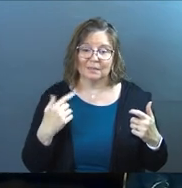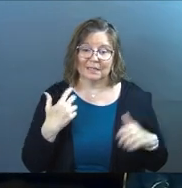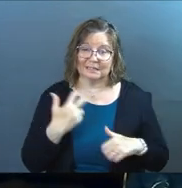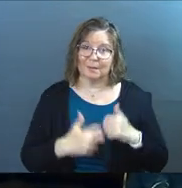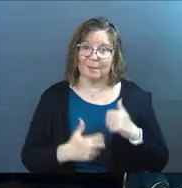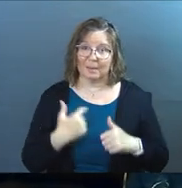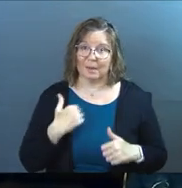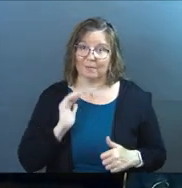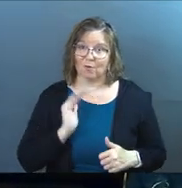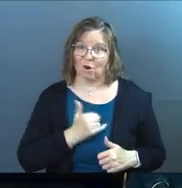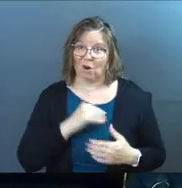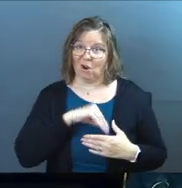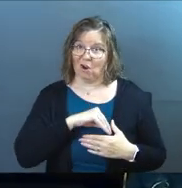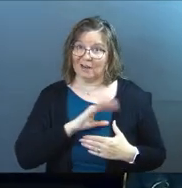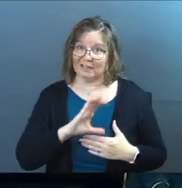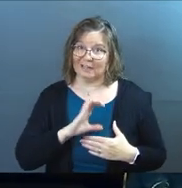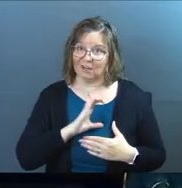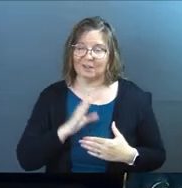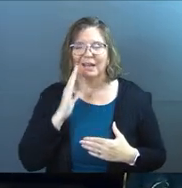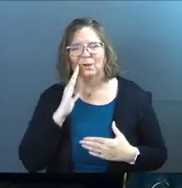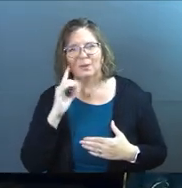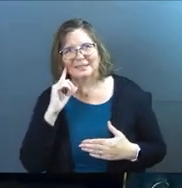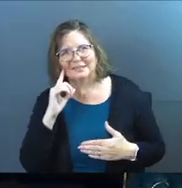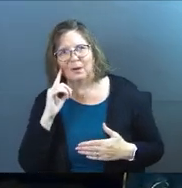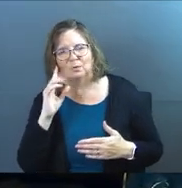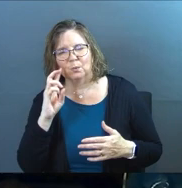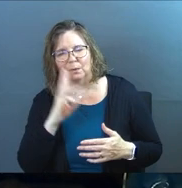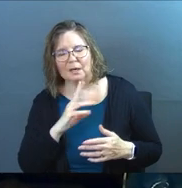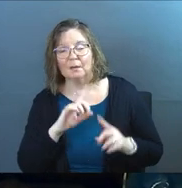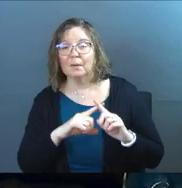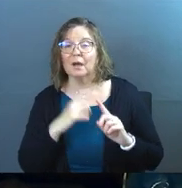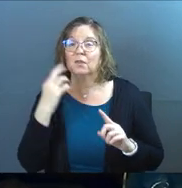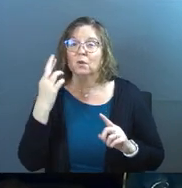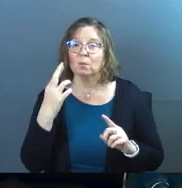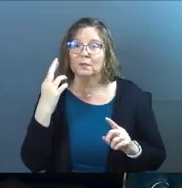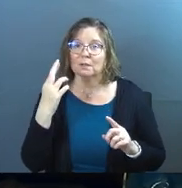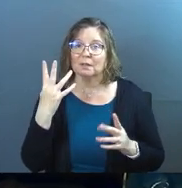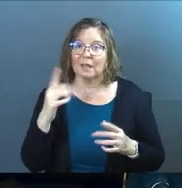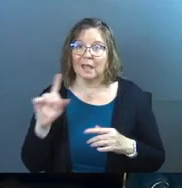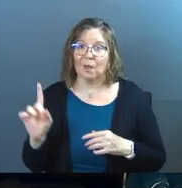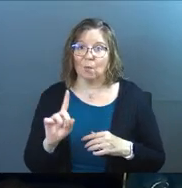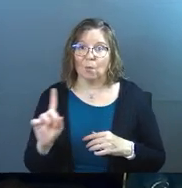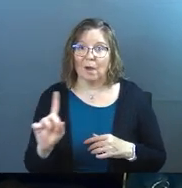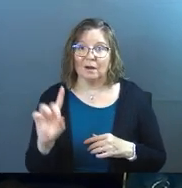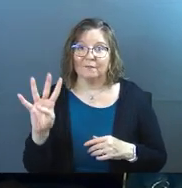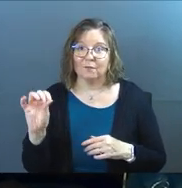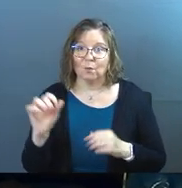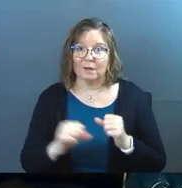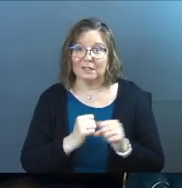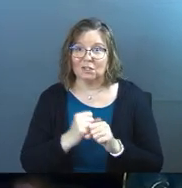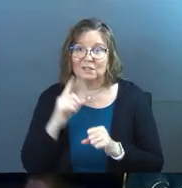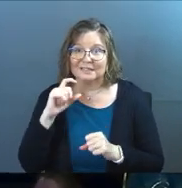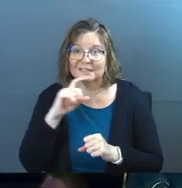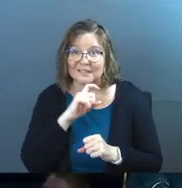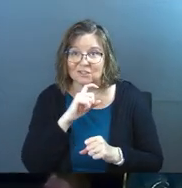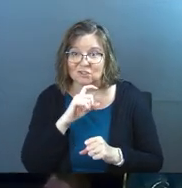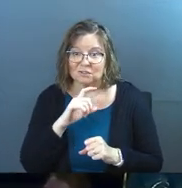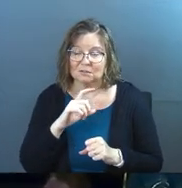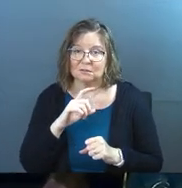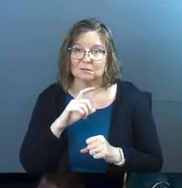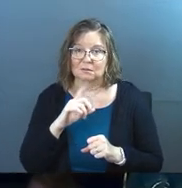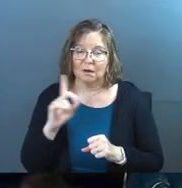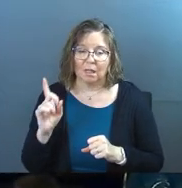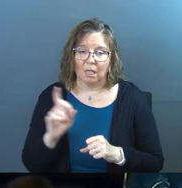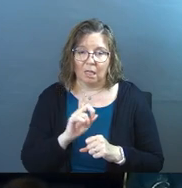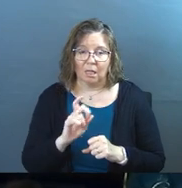our character. I know that sounds weird, but there's a reason they wandered 40 years in the desert.